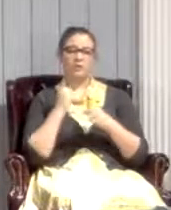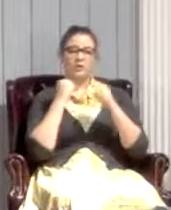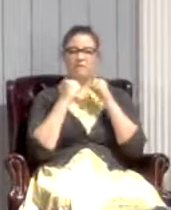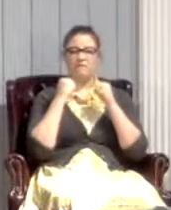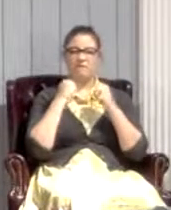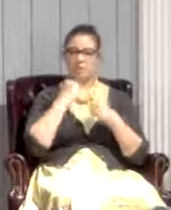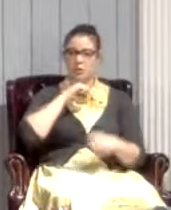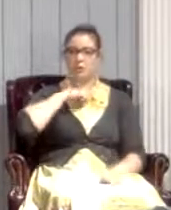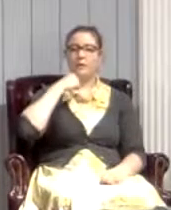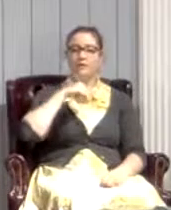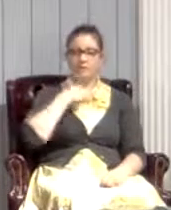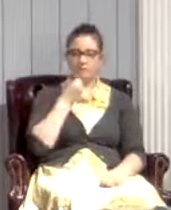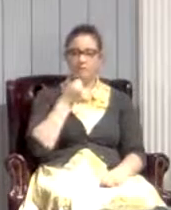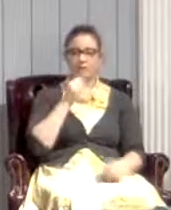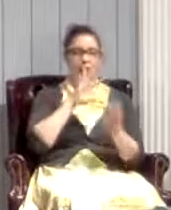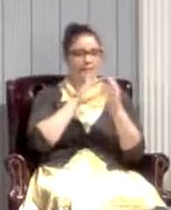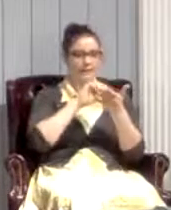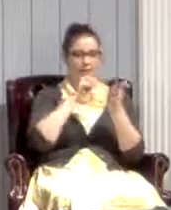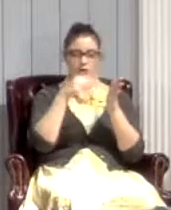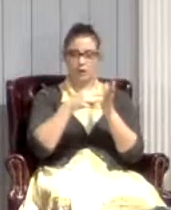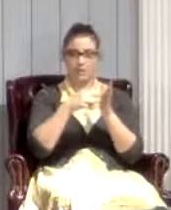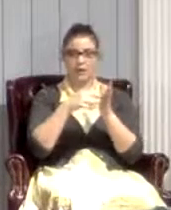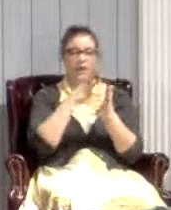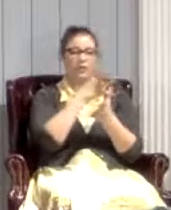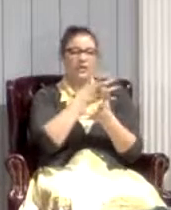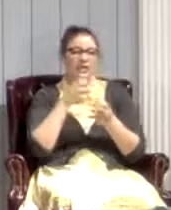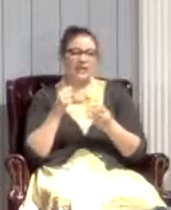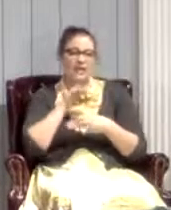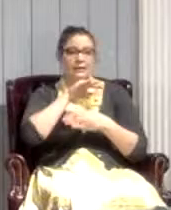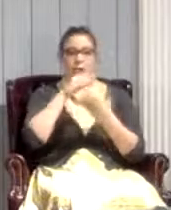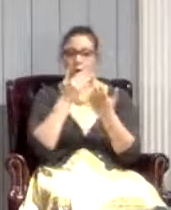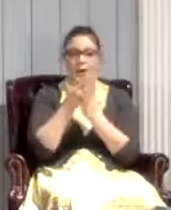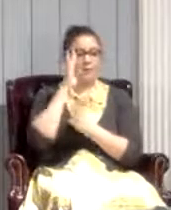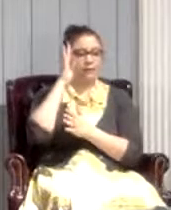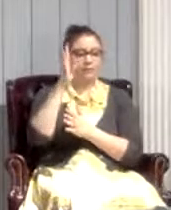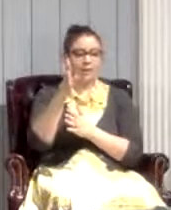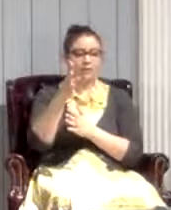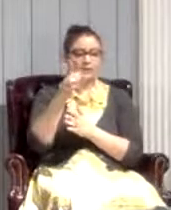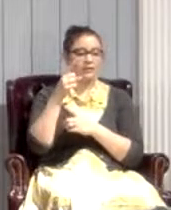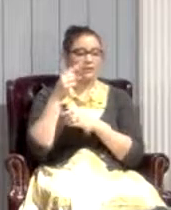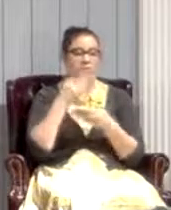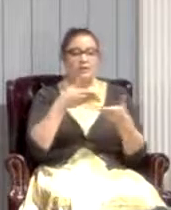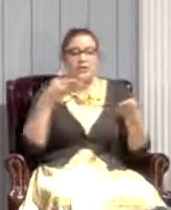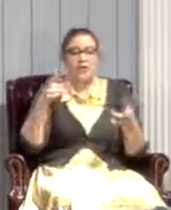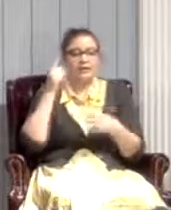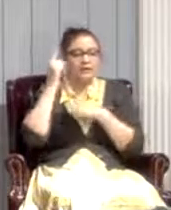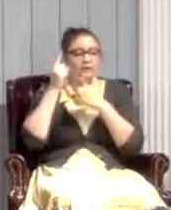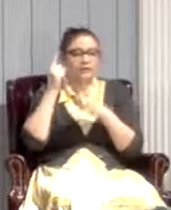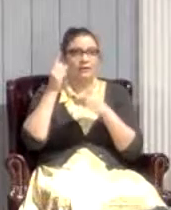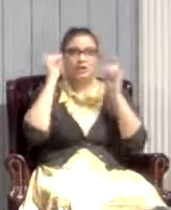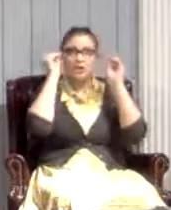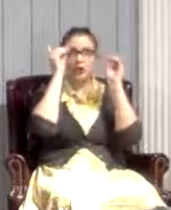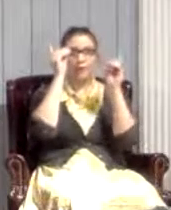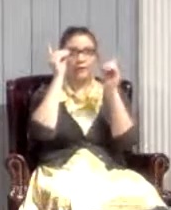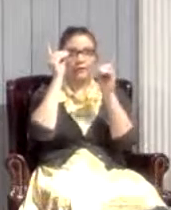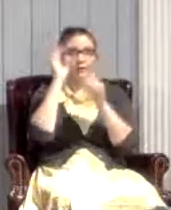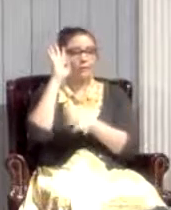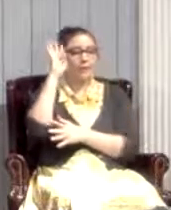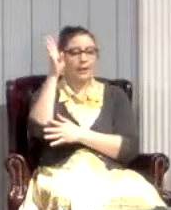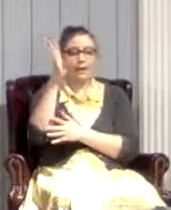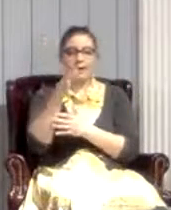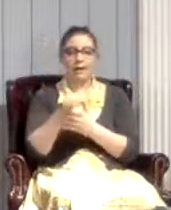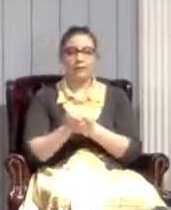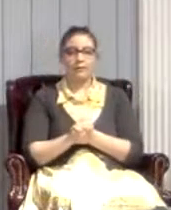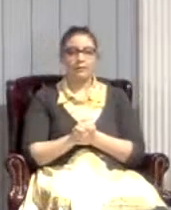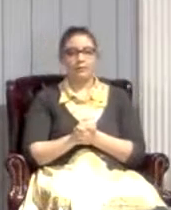violent term. He wants to take their imaginations, these things that they're thinking, and these doctrines they've come up with, these ideas that they've